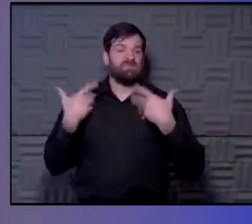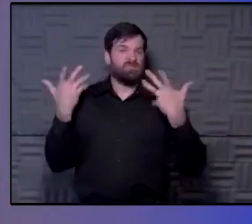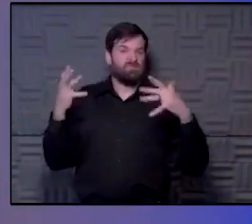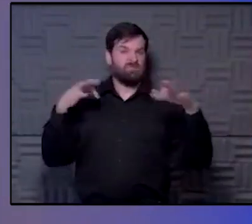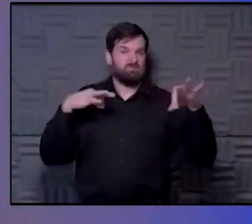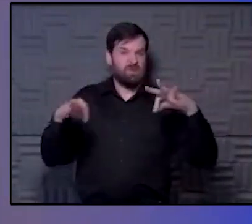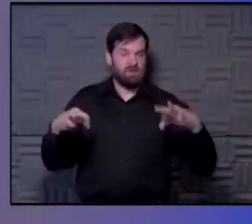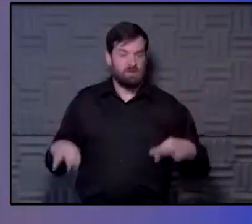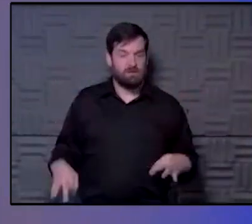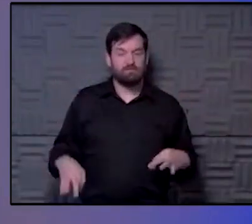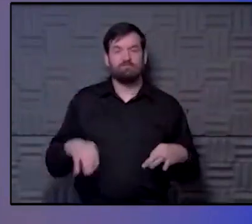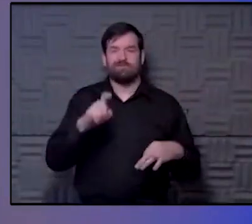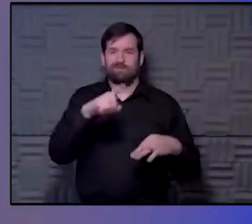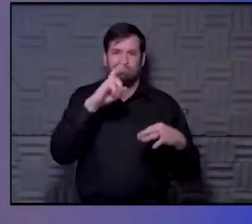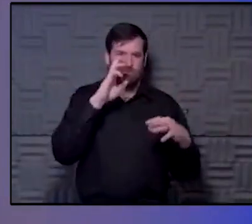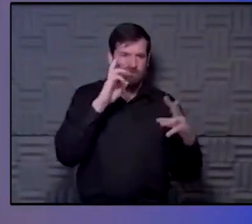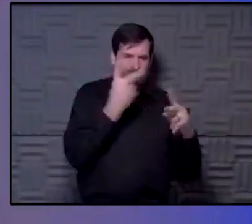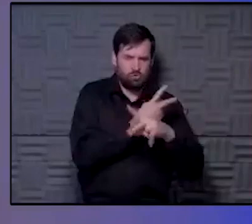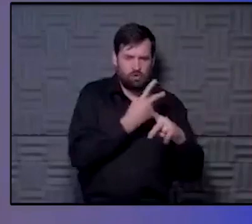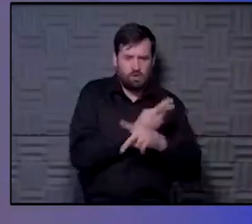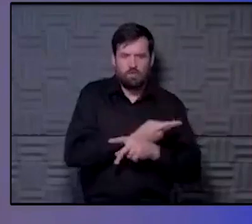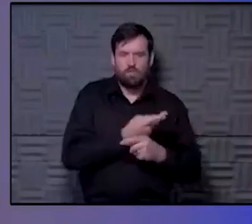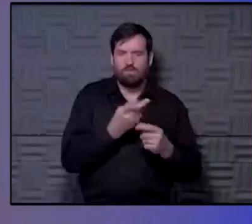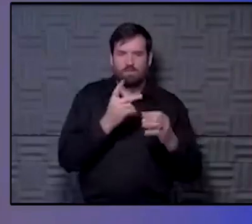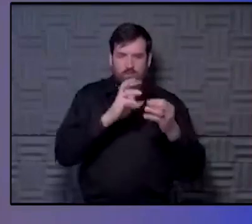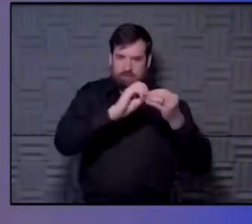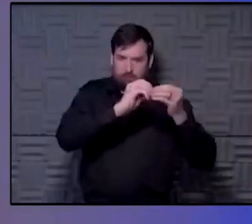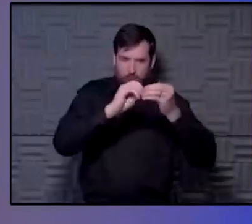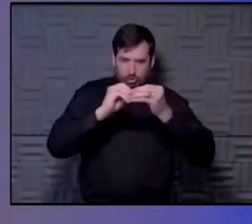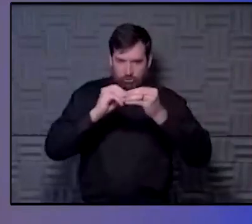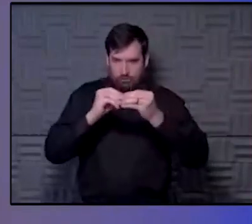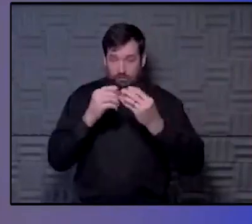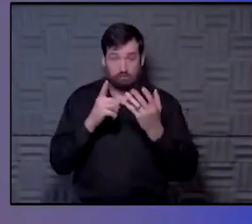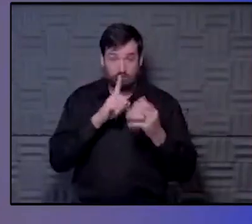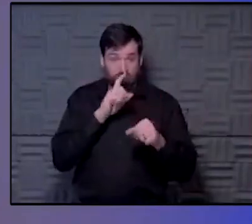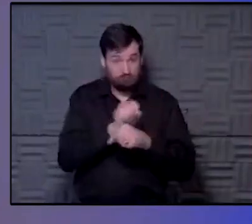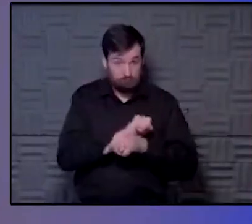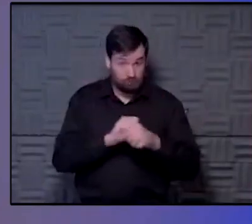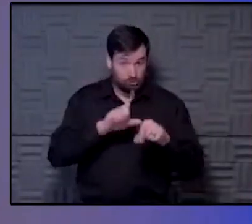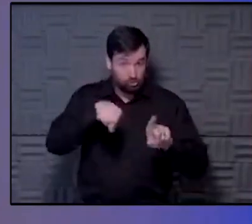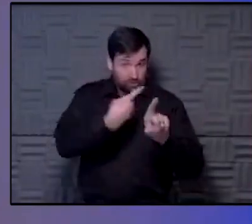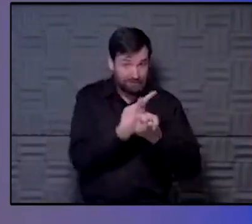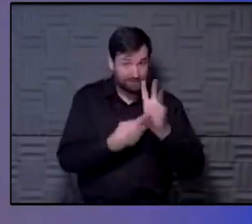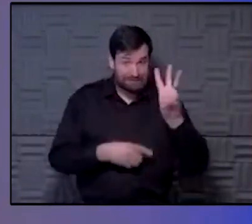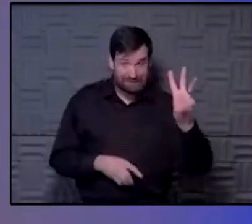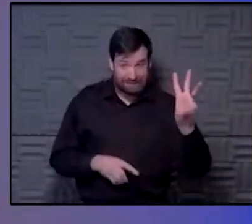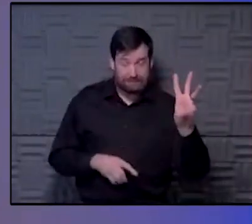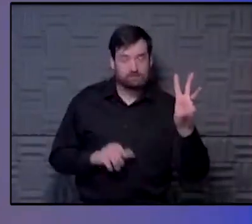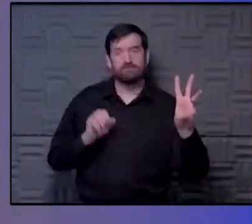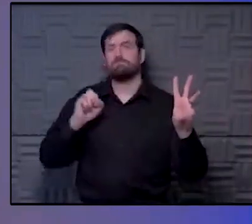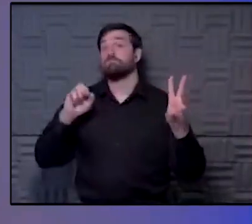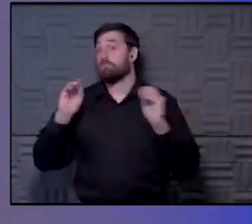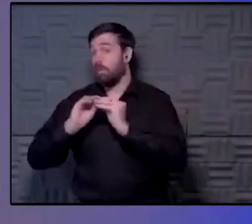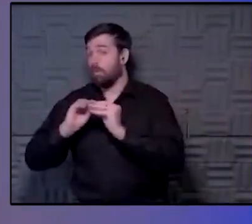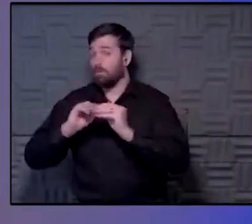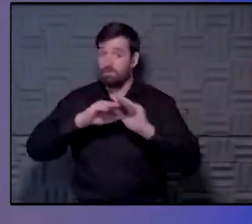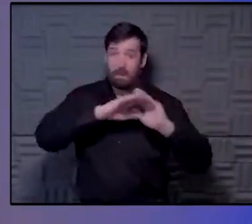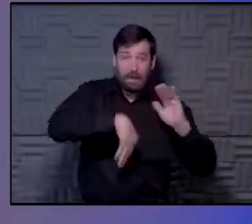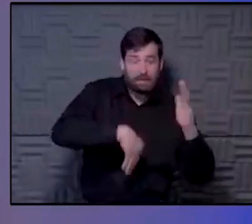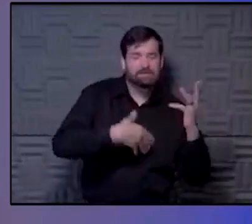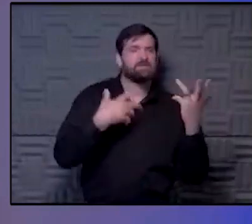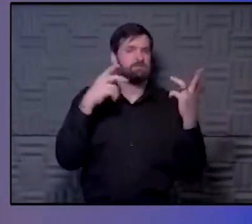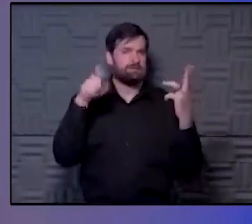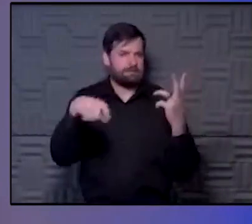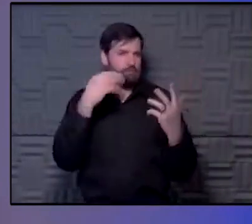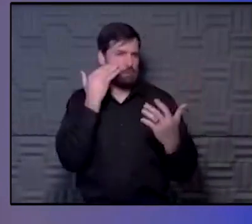is we got to know the denominator and we have to know the numerator. So is it really just 6 cases? Are there more cases? Are there less cases? So that's what we need